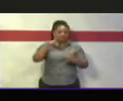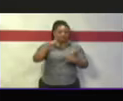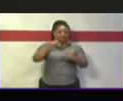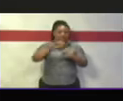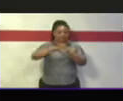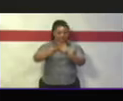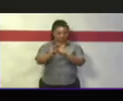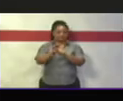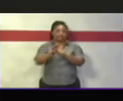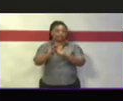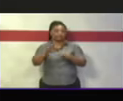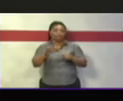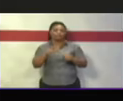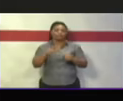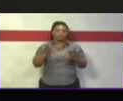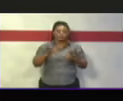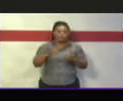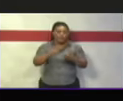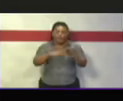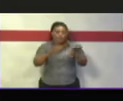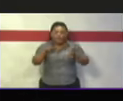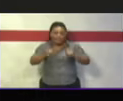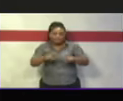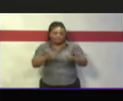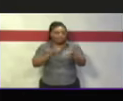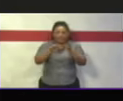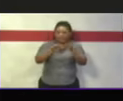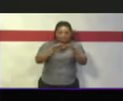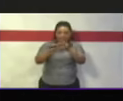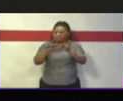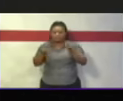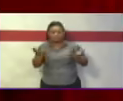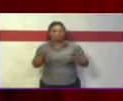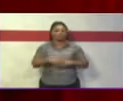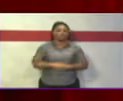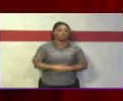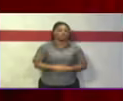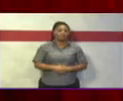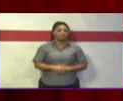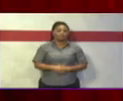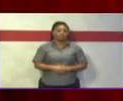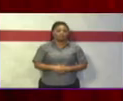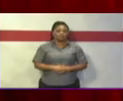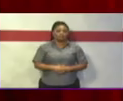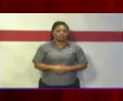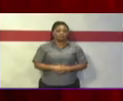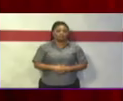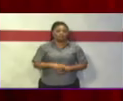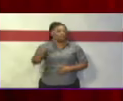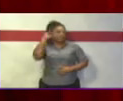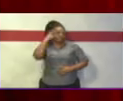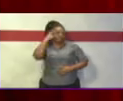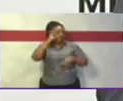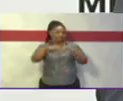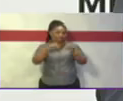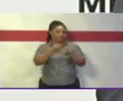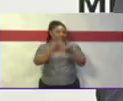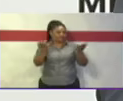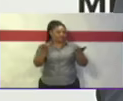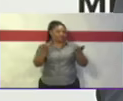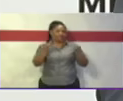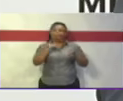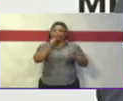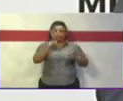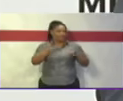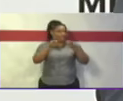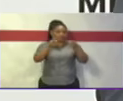were found to have the Delta variant? If we can just get a little clarity on that. Sure. So I think I went into a little detail with the cases. I don't want to divulge too much